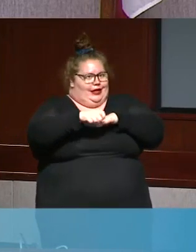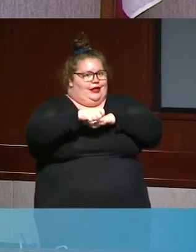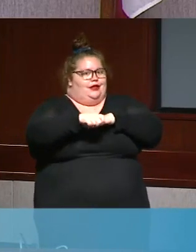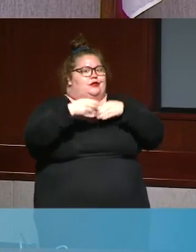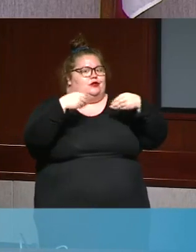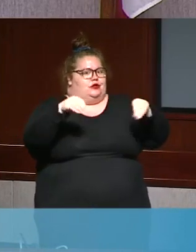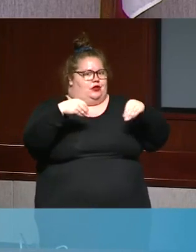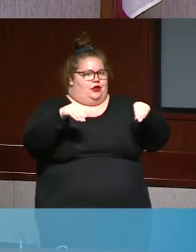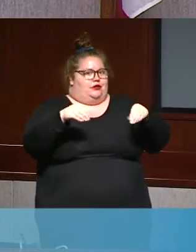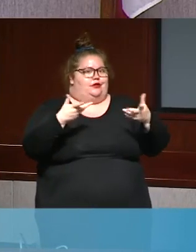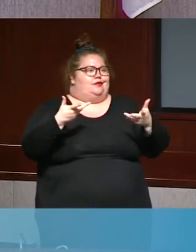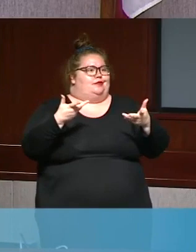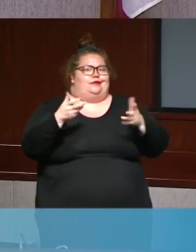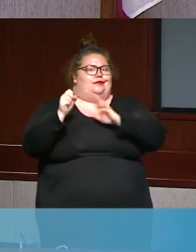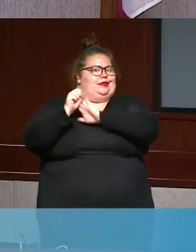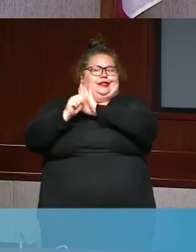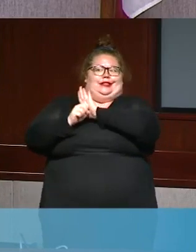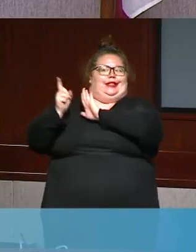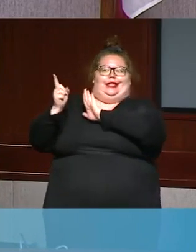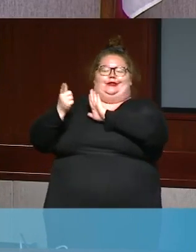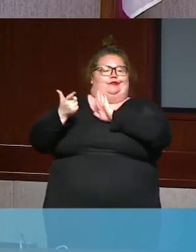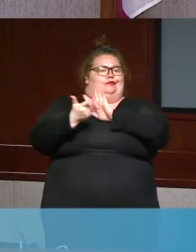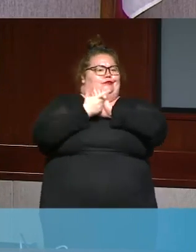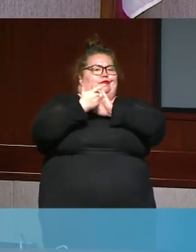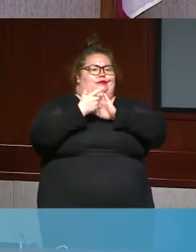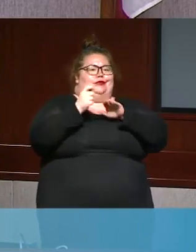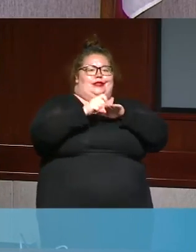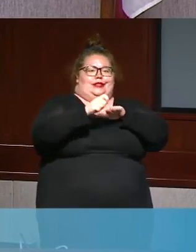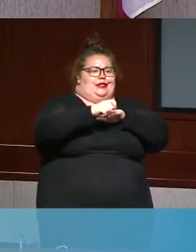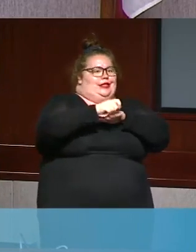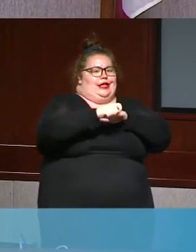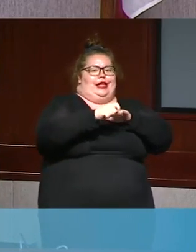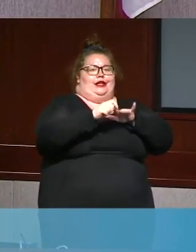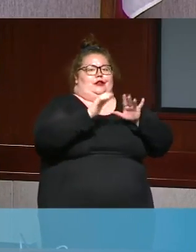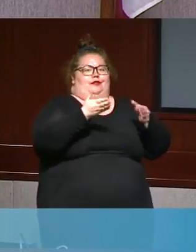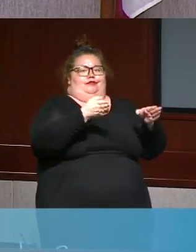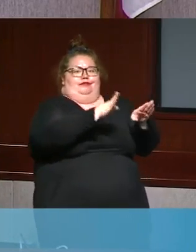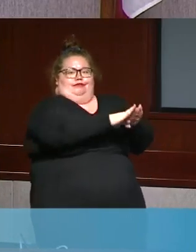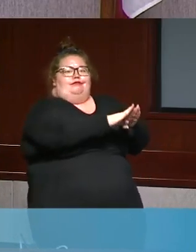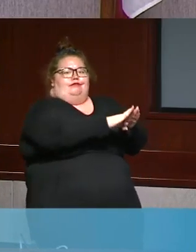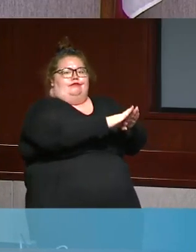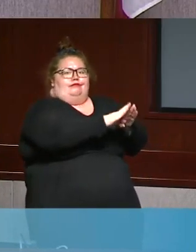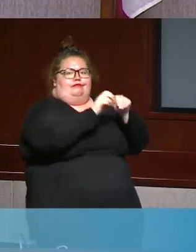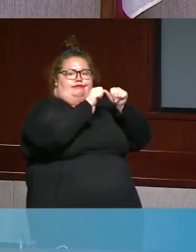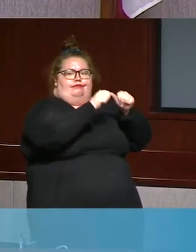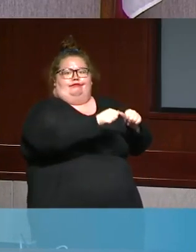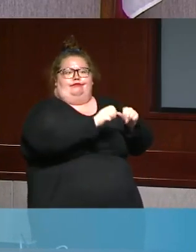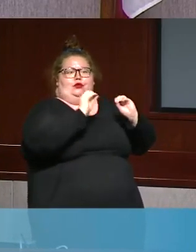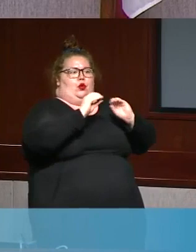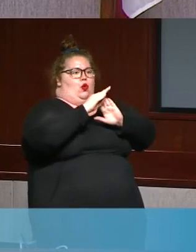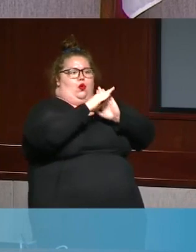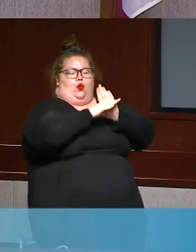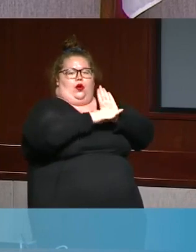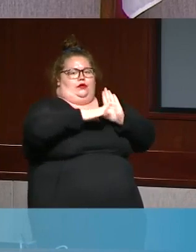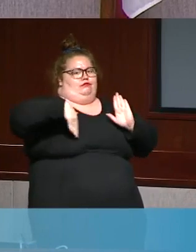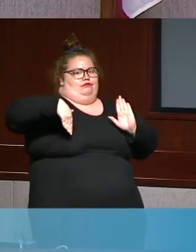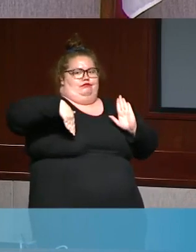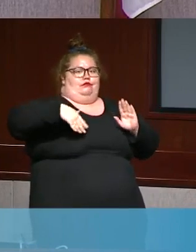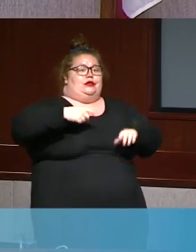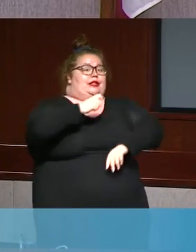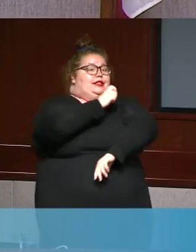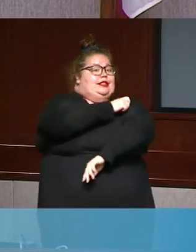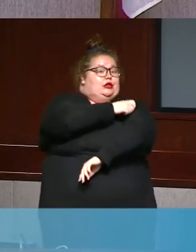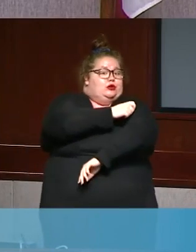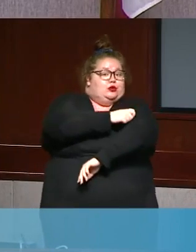has not allowed nail salons to reopen. They have not issued guidance for nail salons to reopen. Tattoo